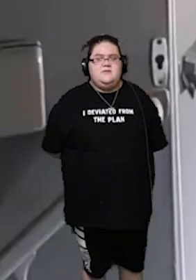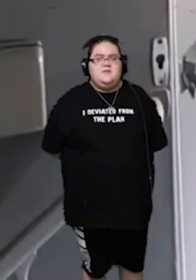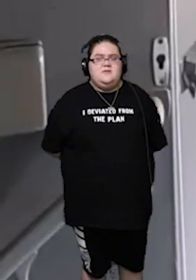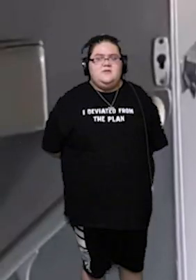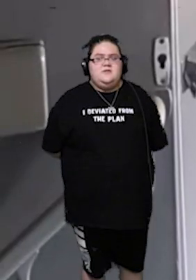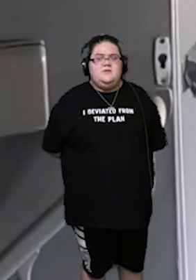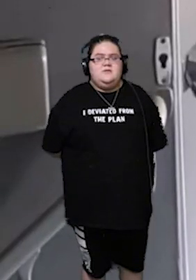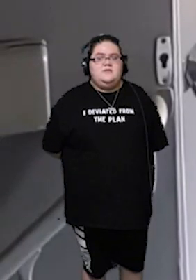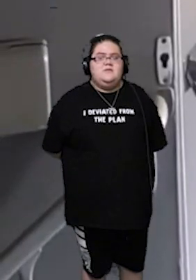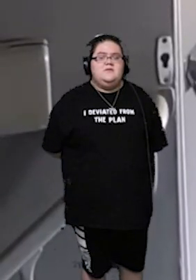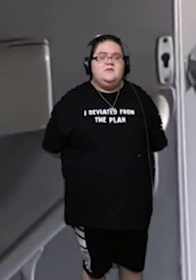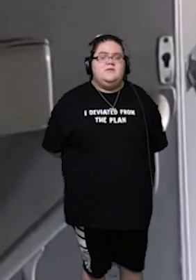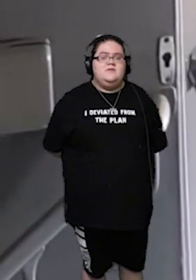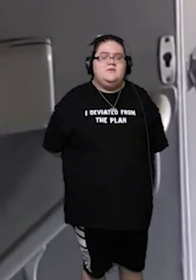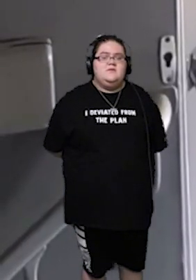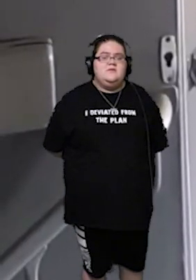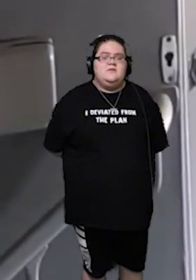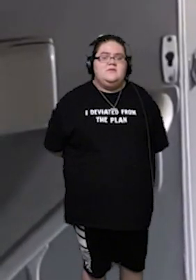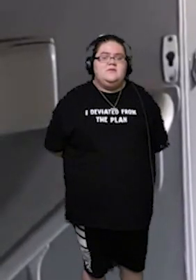Look at this.